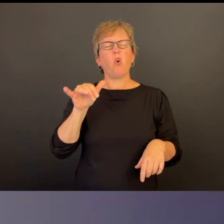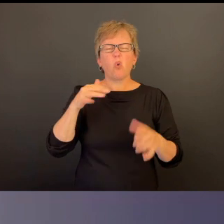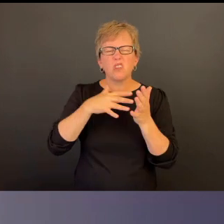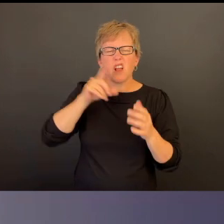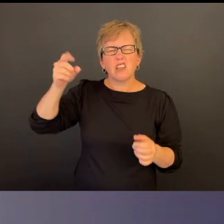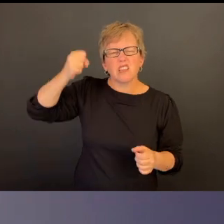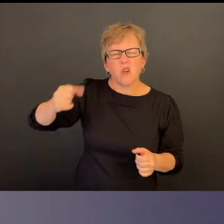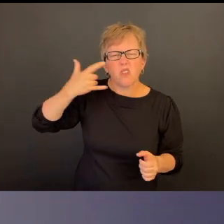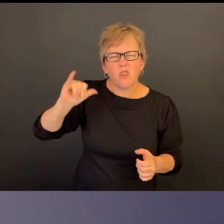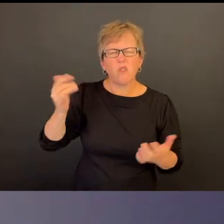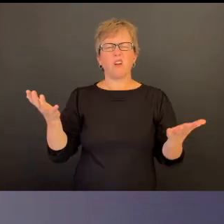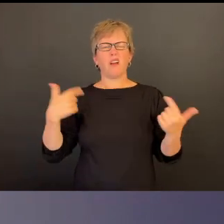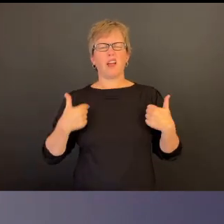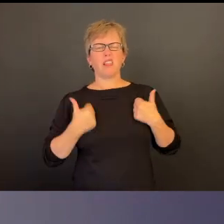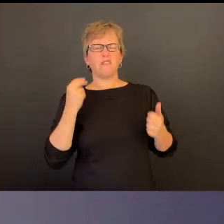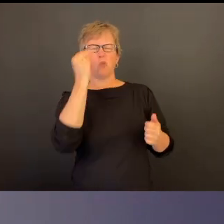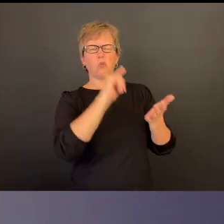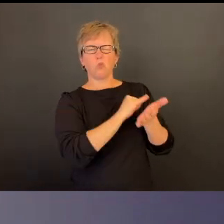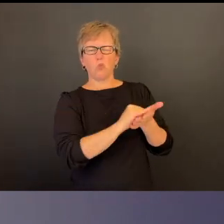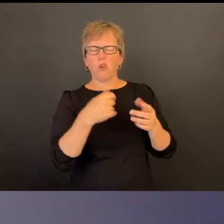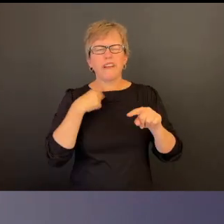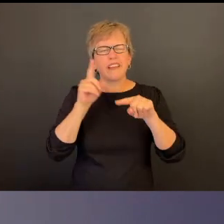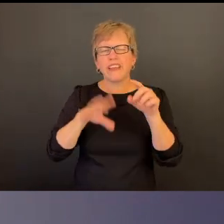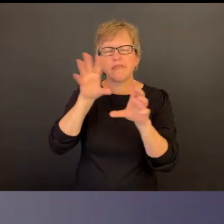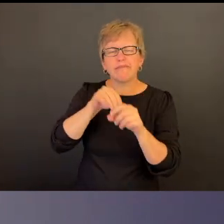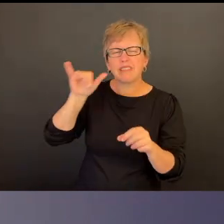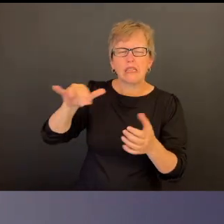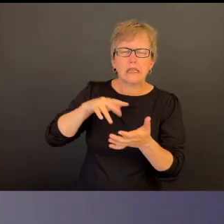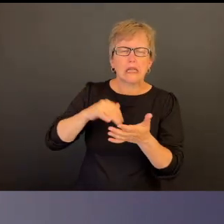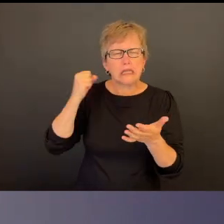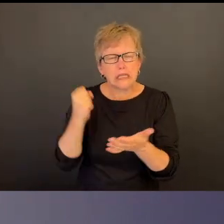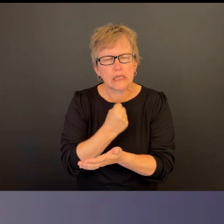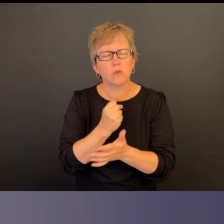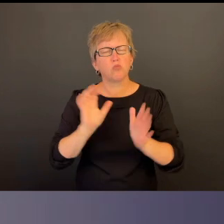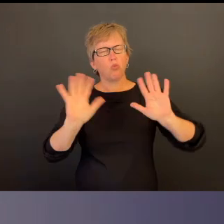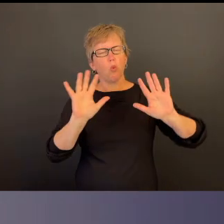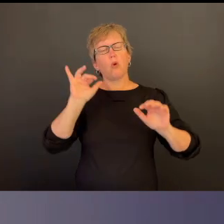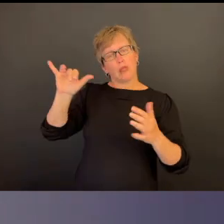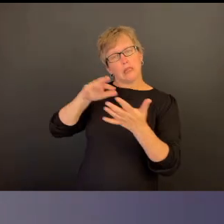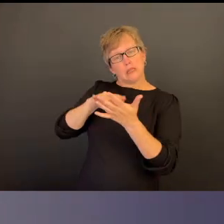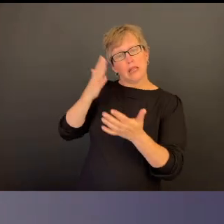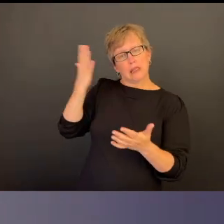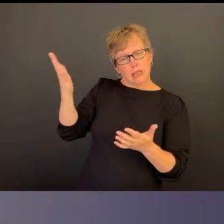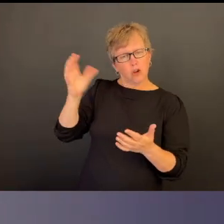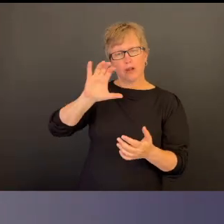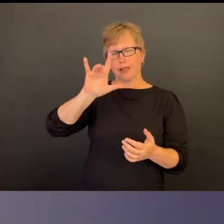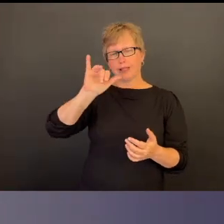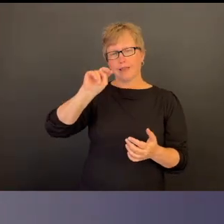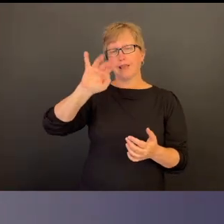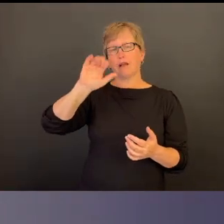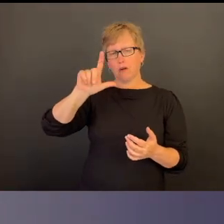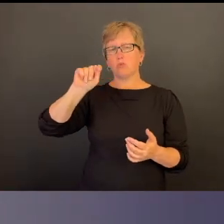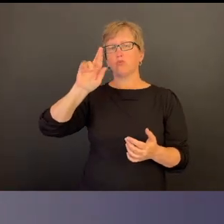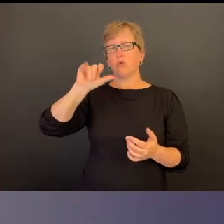think, oh, well, here's a study, but it's in Southern California, and I live in Northern New York State,